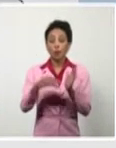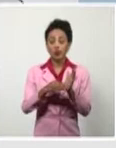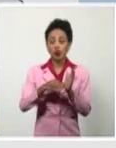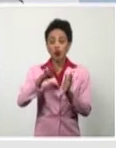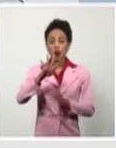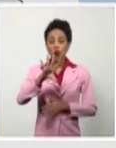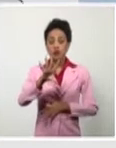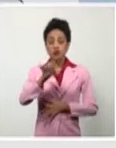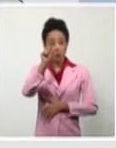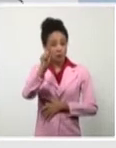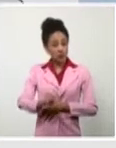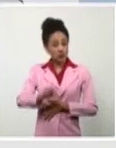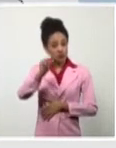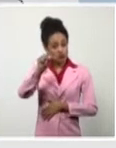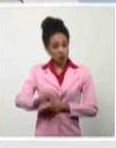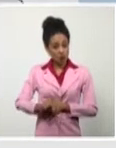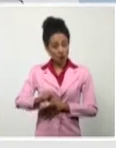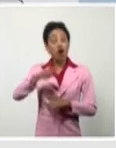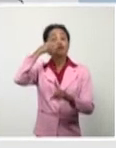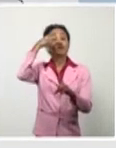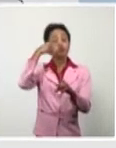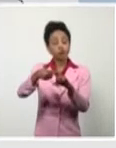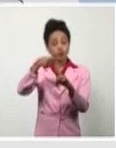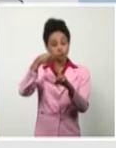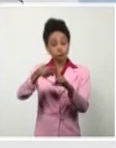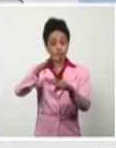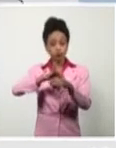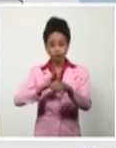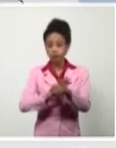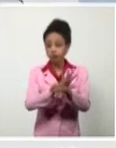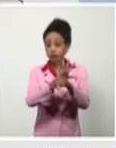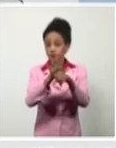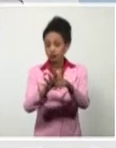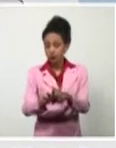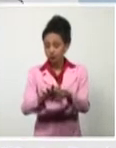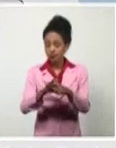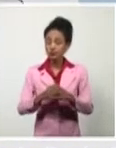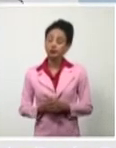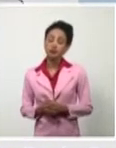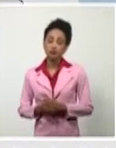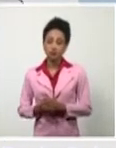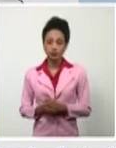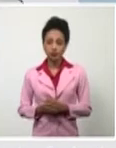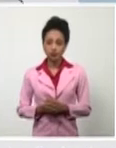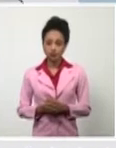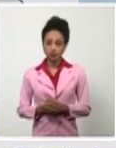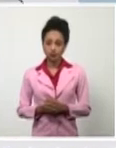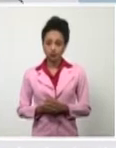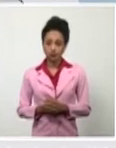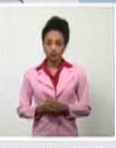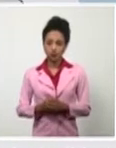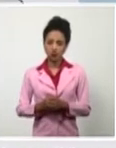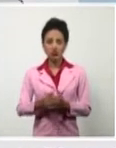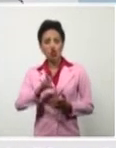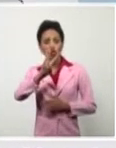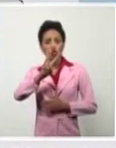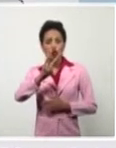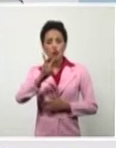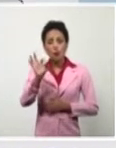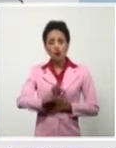the virus and the COVID-19 disease, which is 2% of all the samples analyzed.